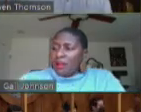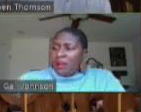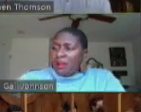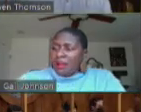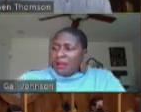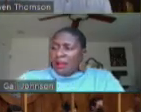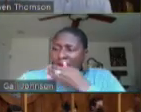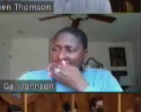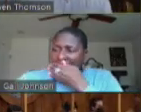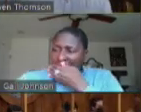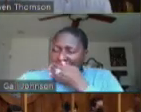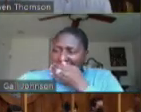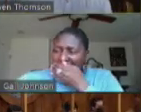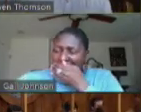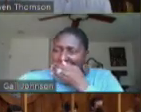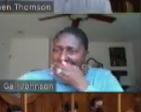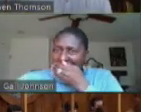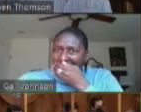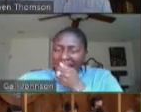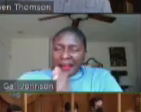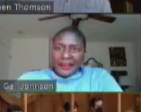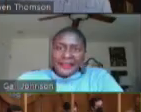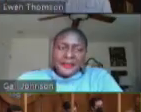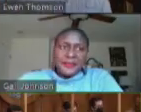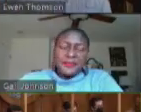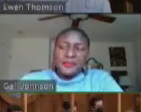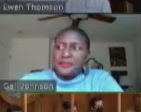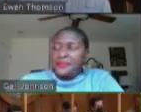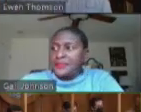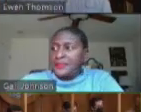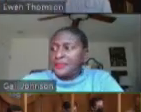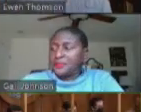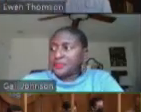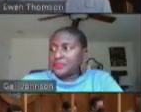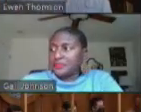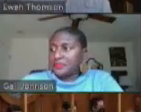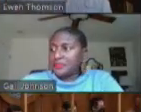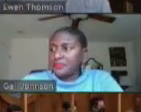you. Madam Clerk, could we have our next item, please? Next, we have item